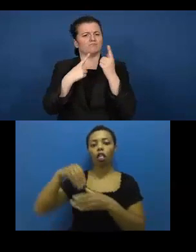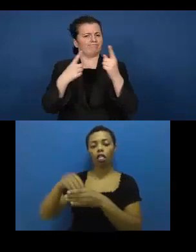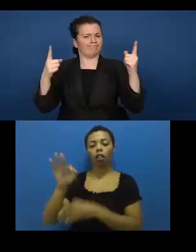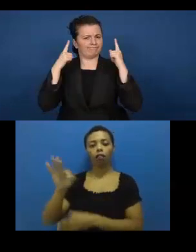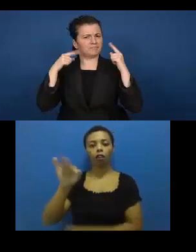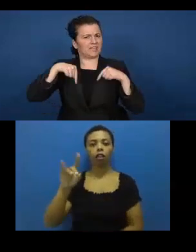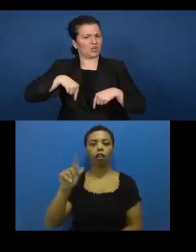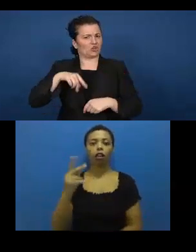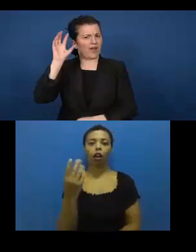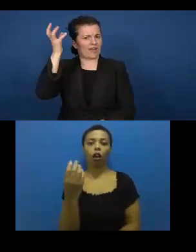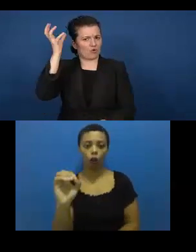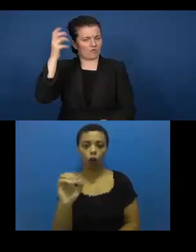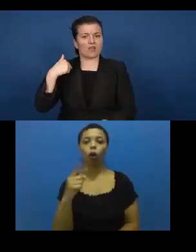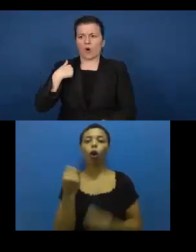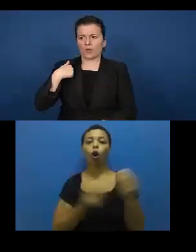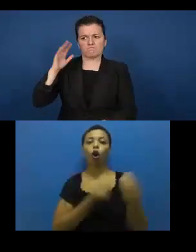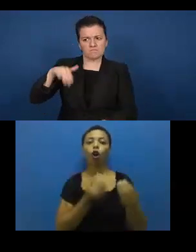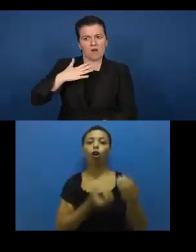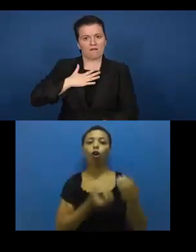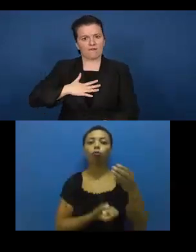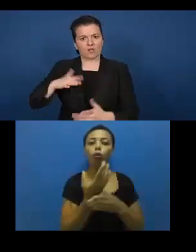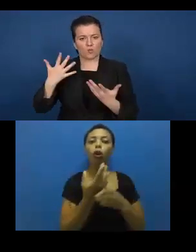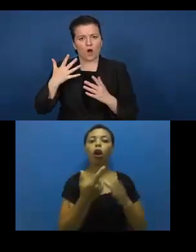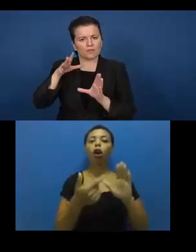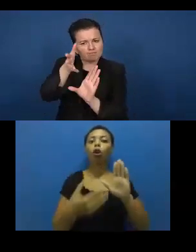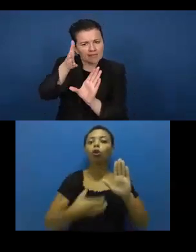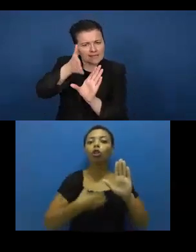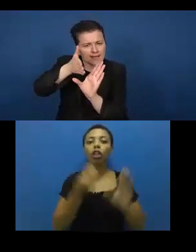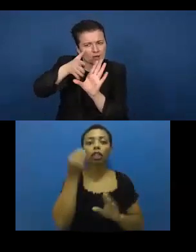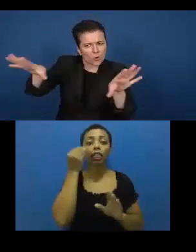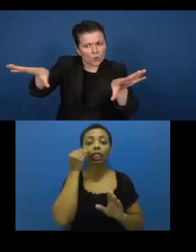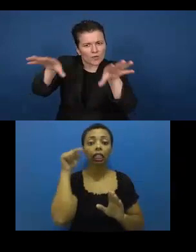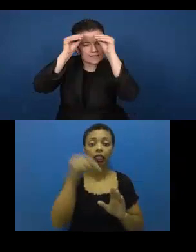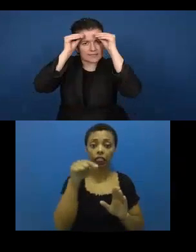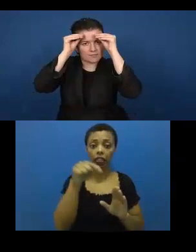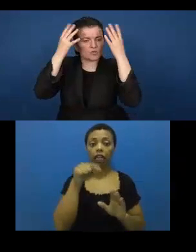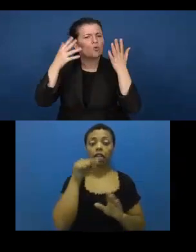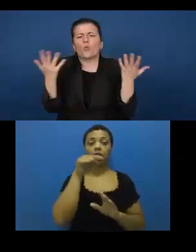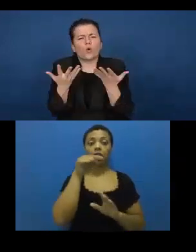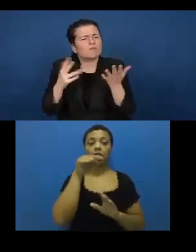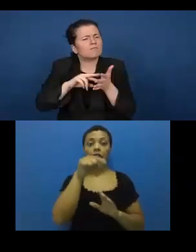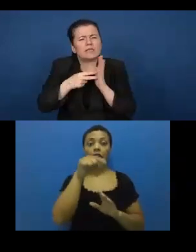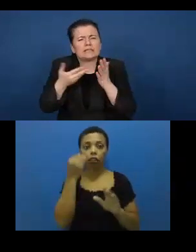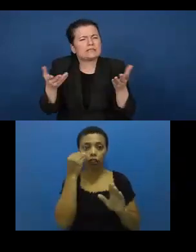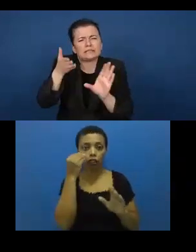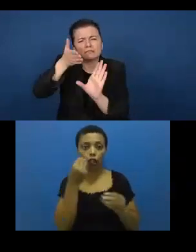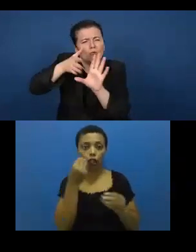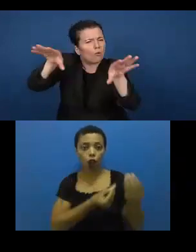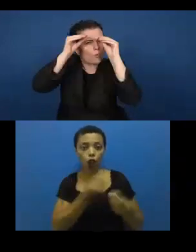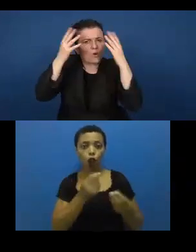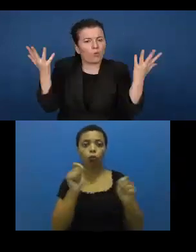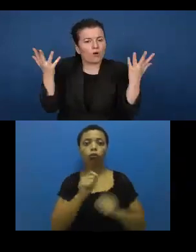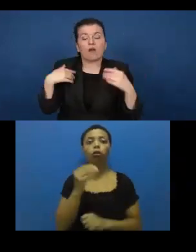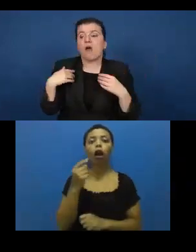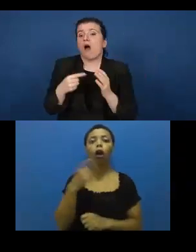and prototype testing. Well, psychophysics is a method to test how well signals are